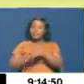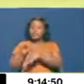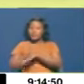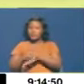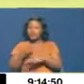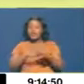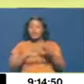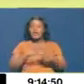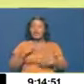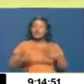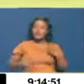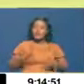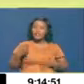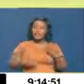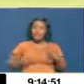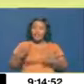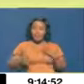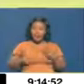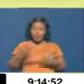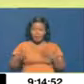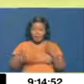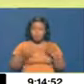and